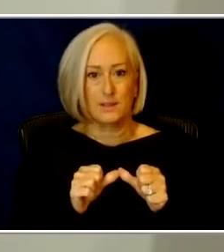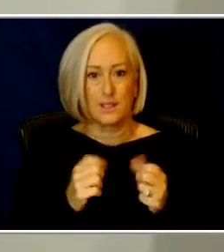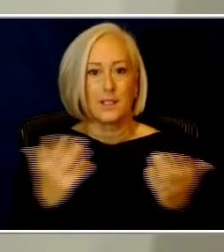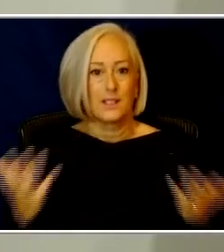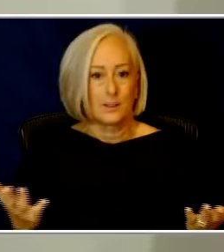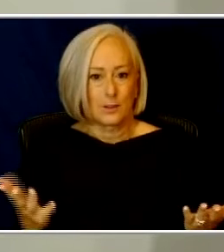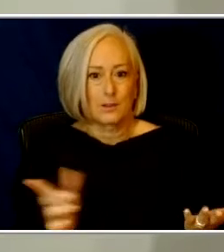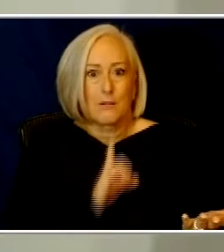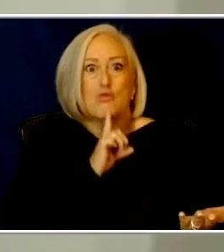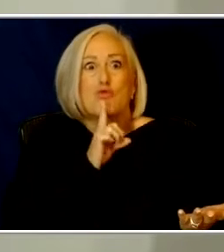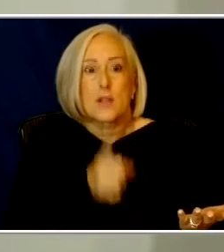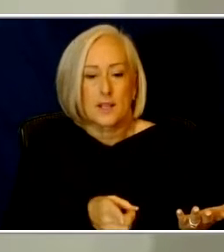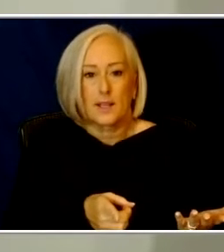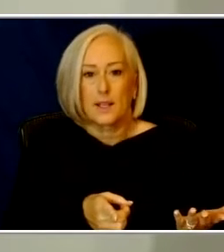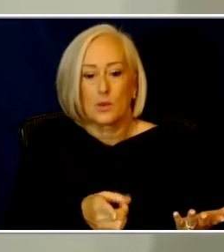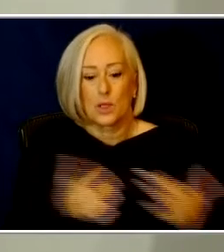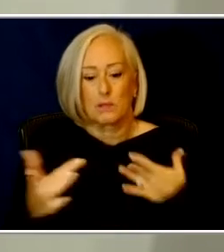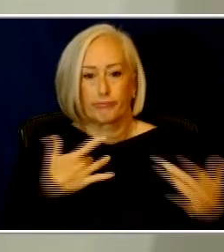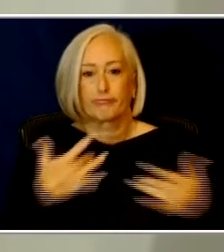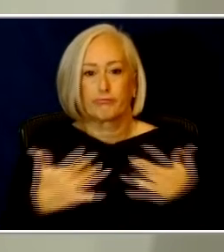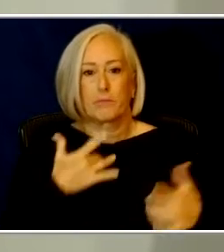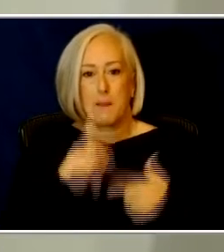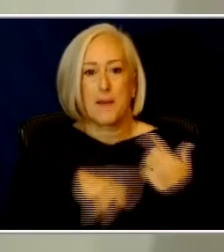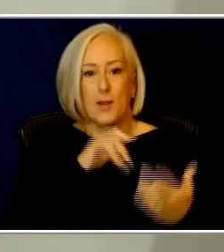really worried about that.